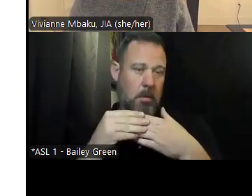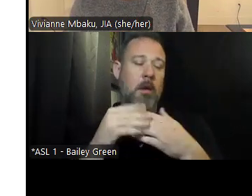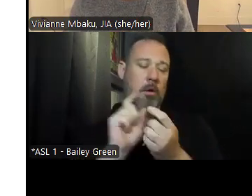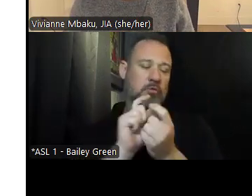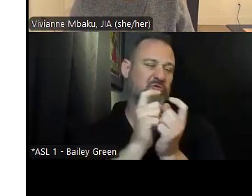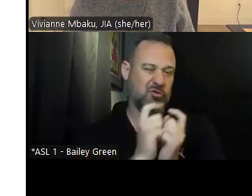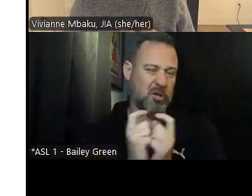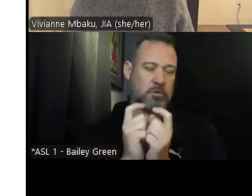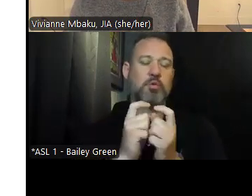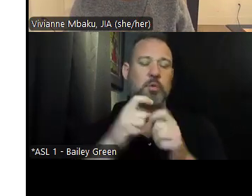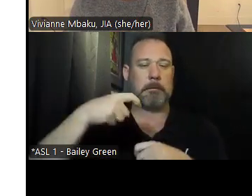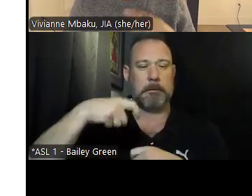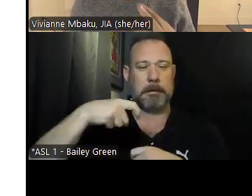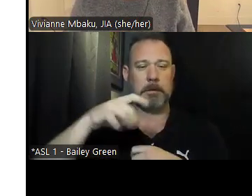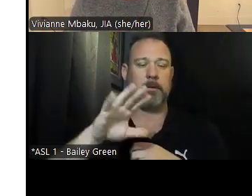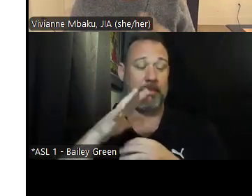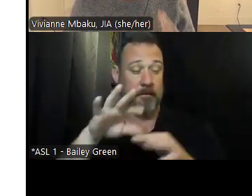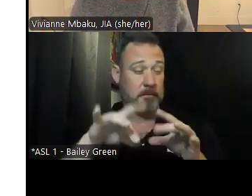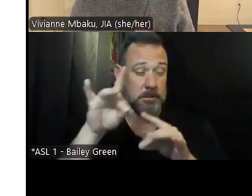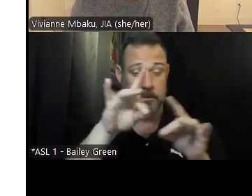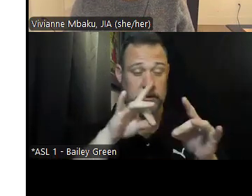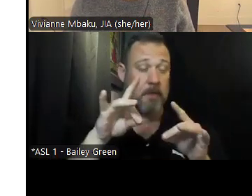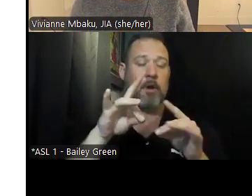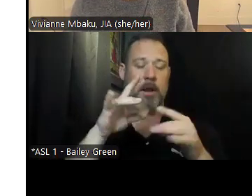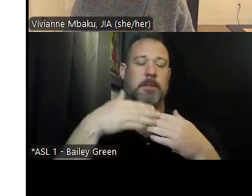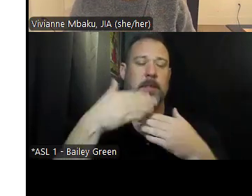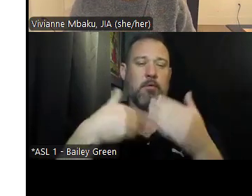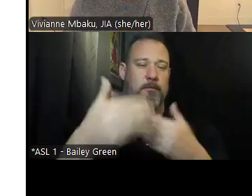to the needs that they're discovering as they, move